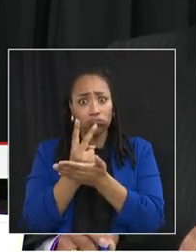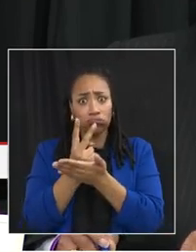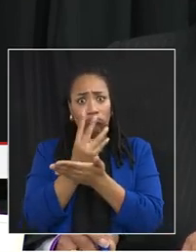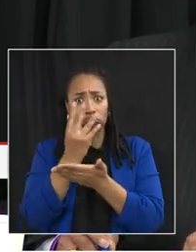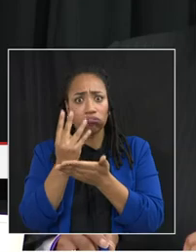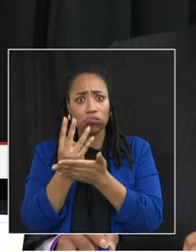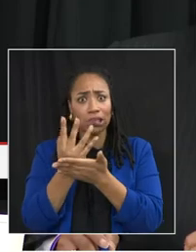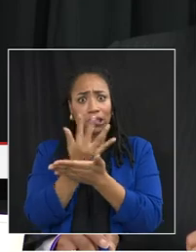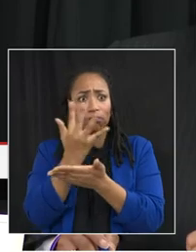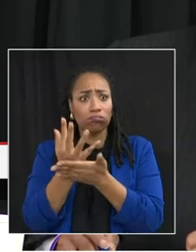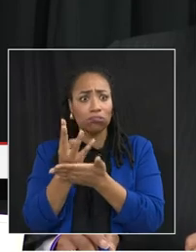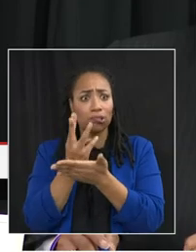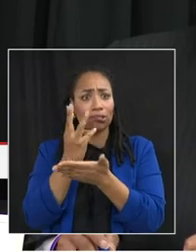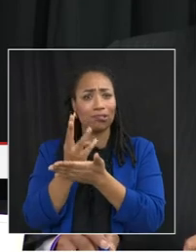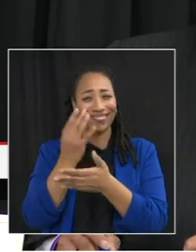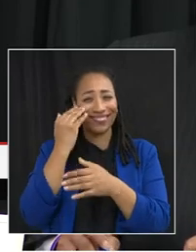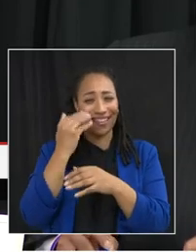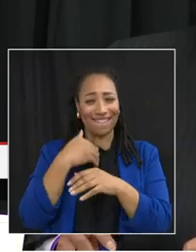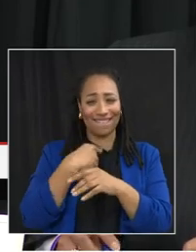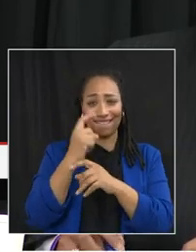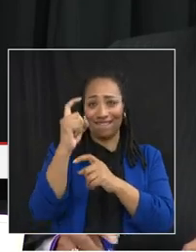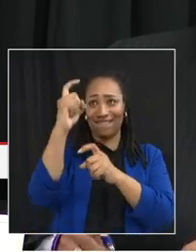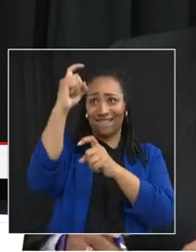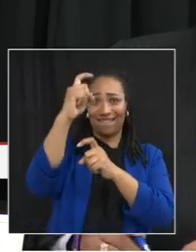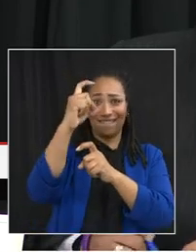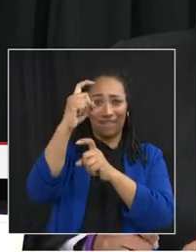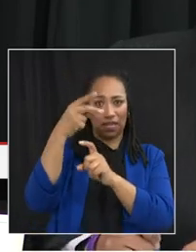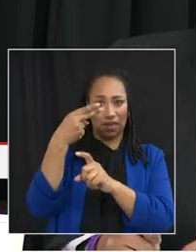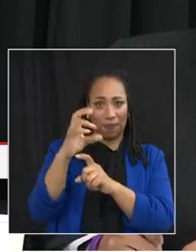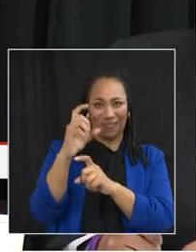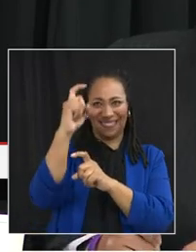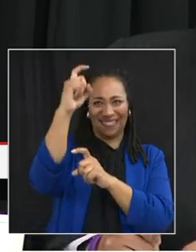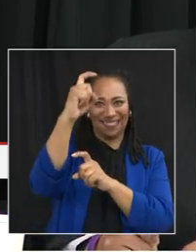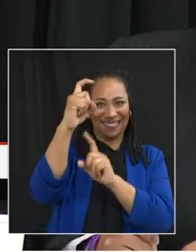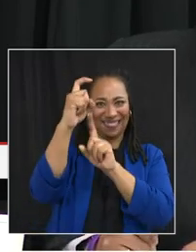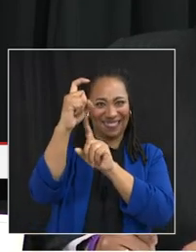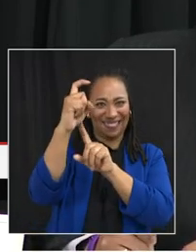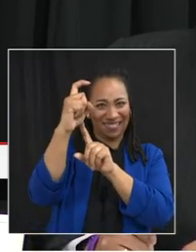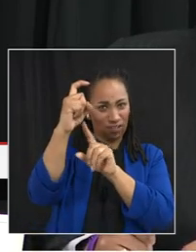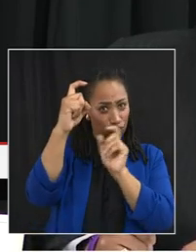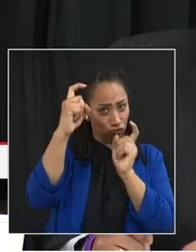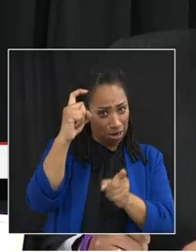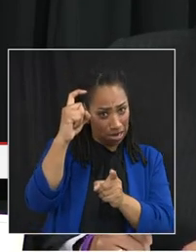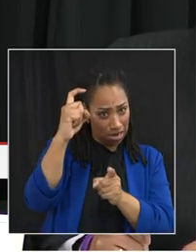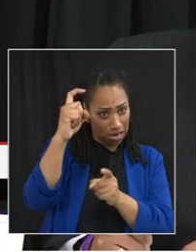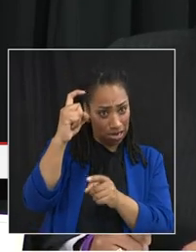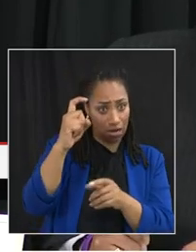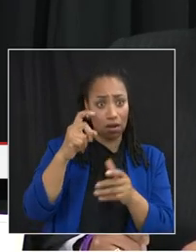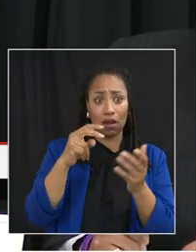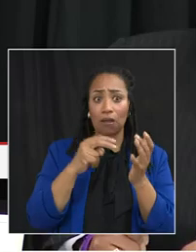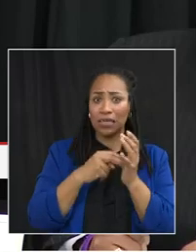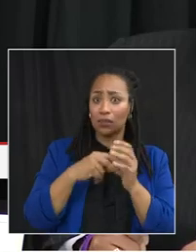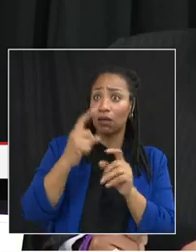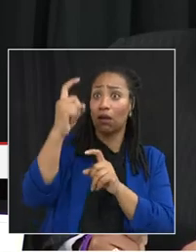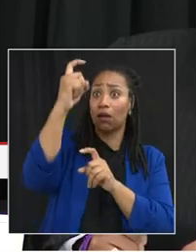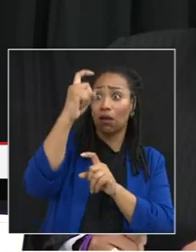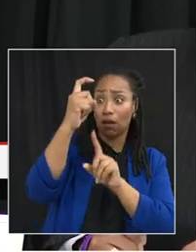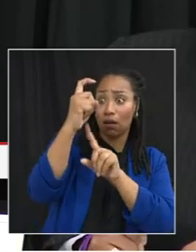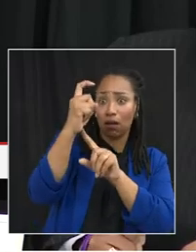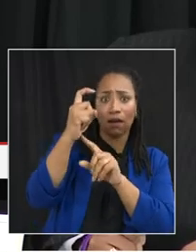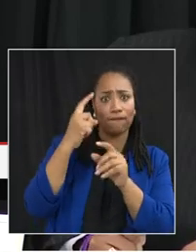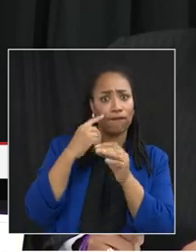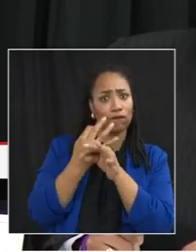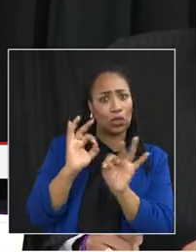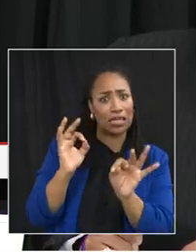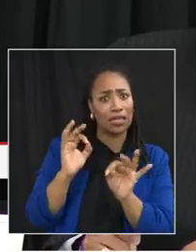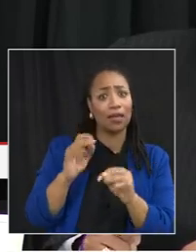for free, to get to use them for free. And that was also fraudulent. People were using someone else's